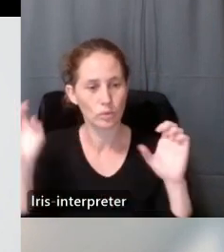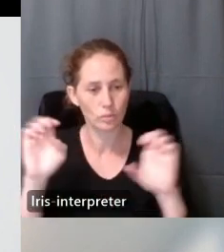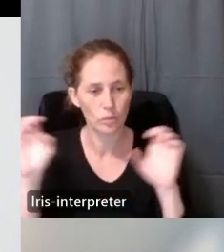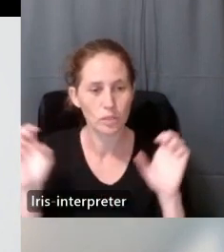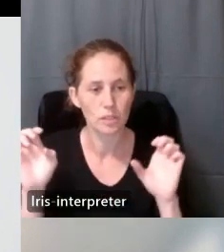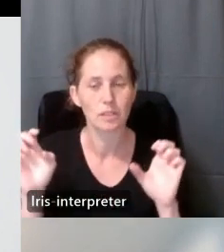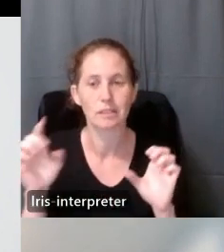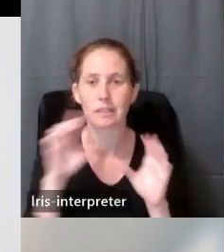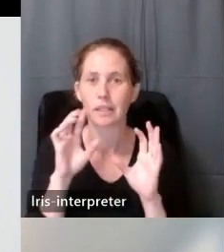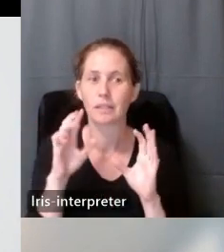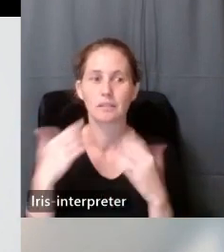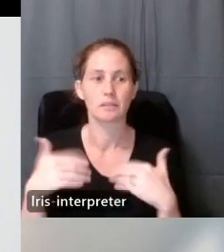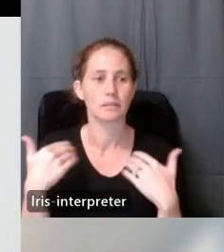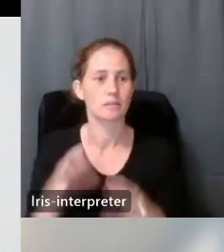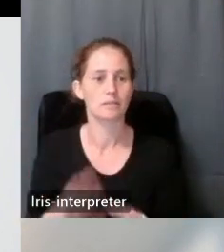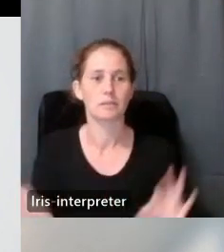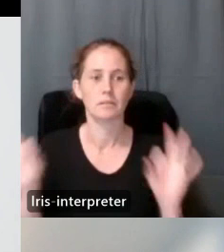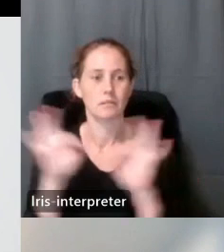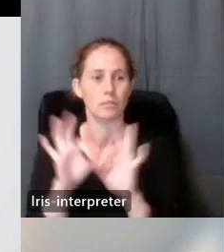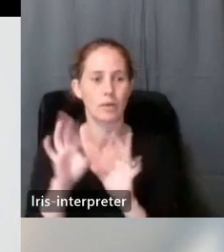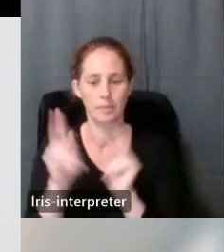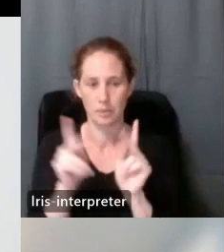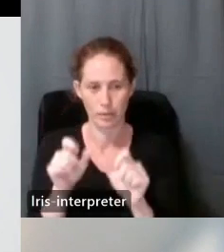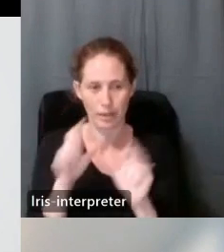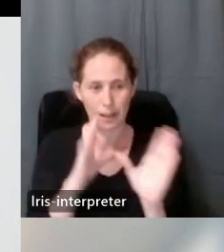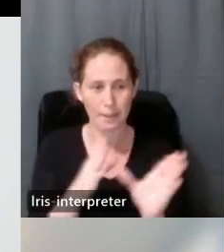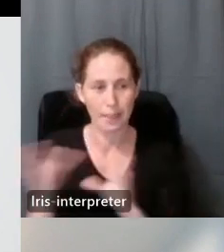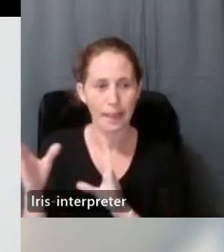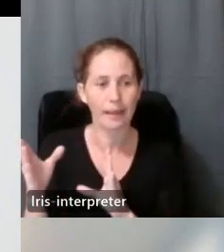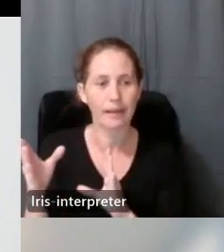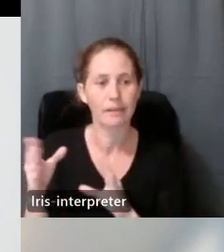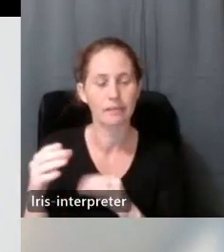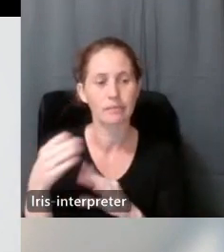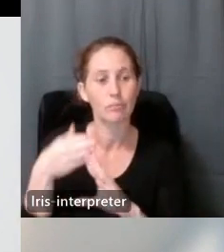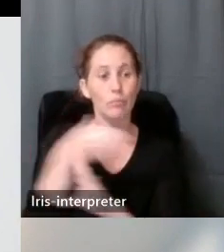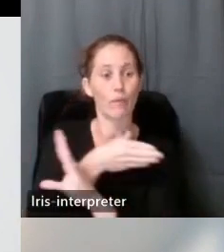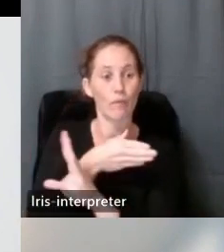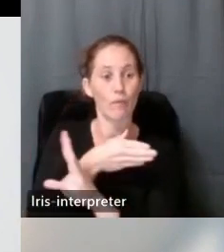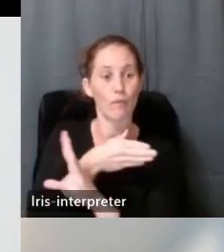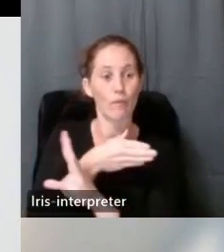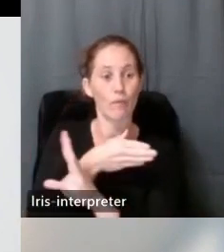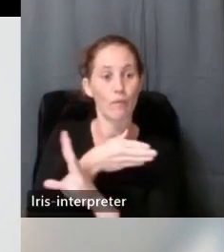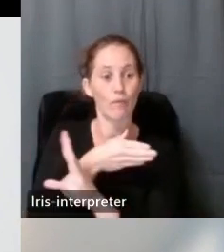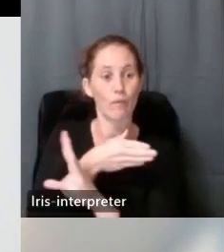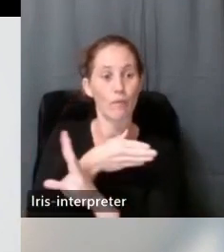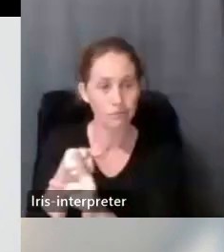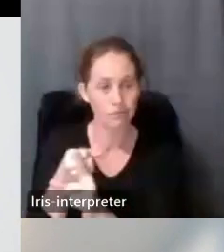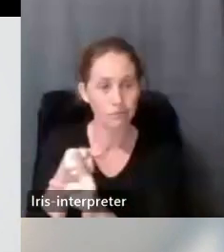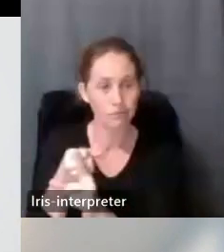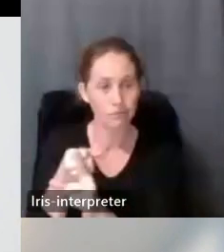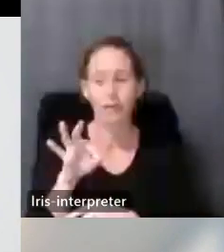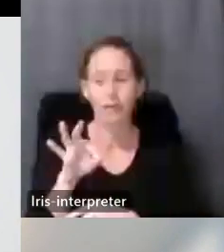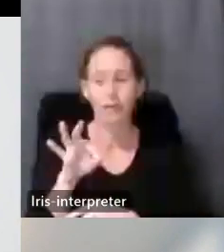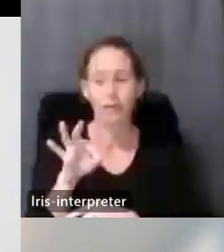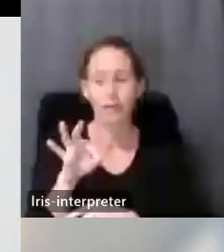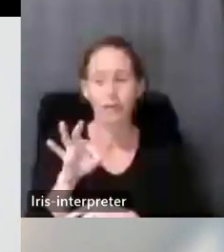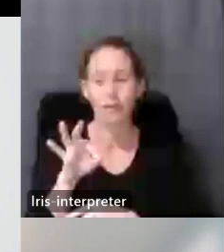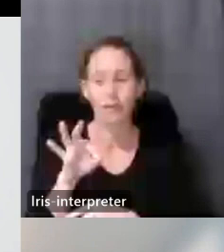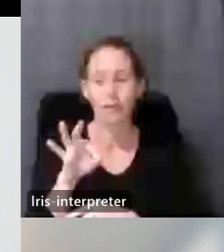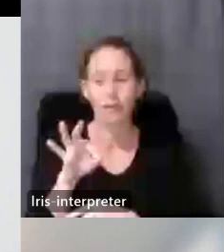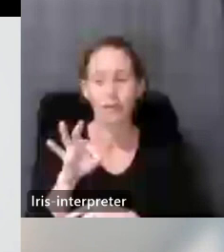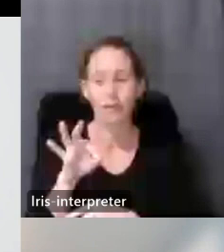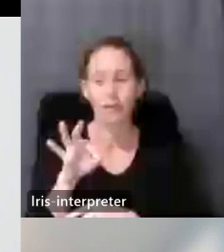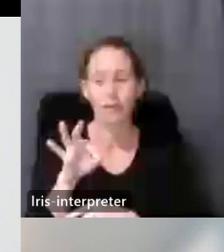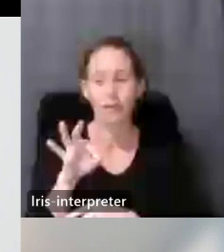It's imperative that people be able to plan ahead and that those plans address